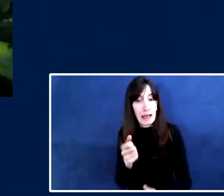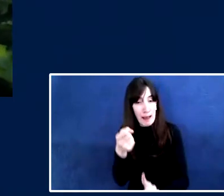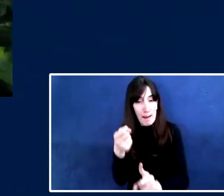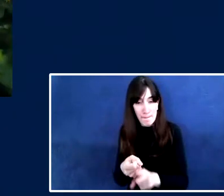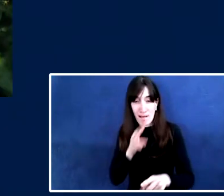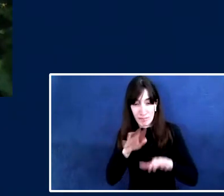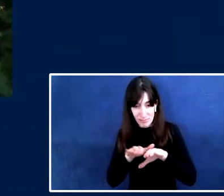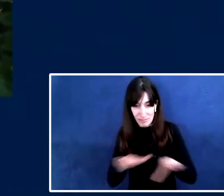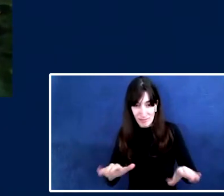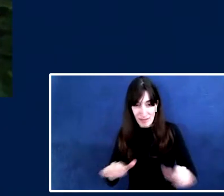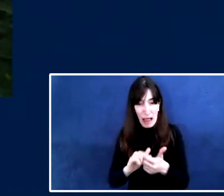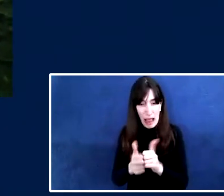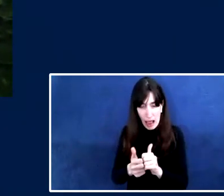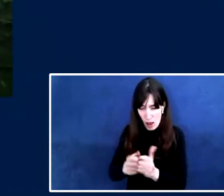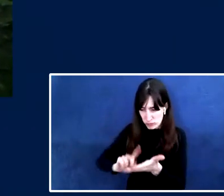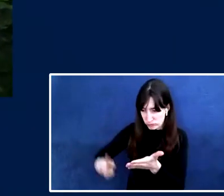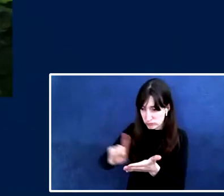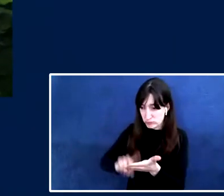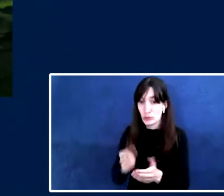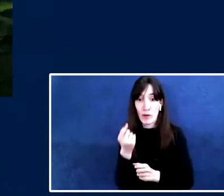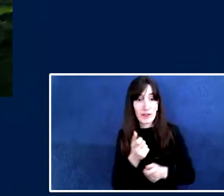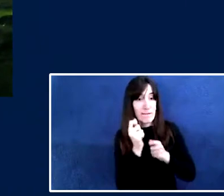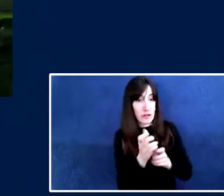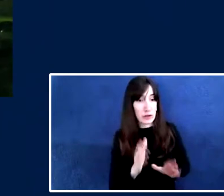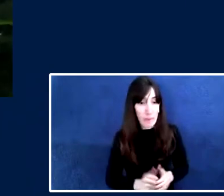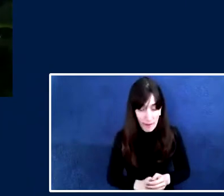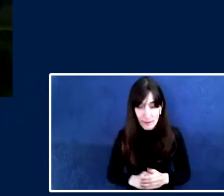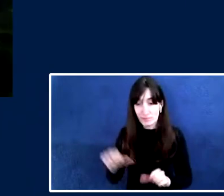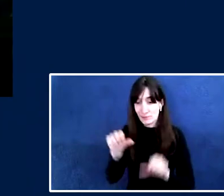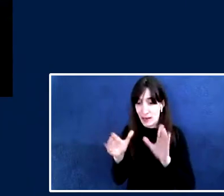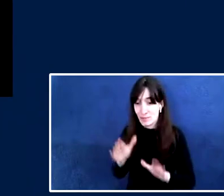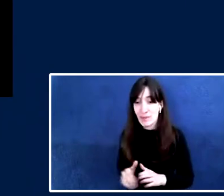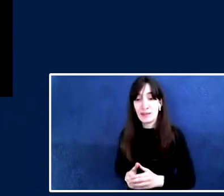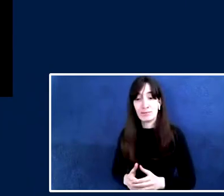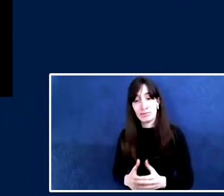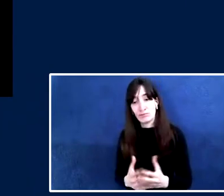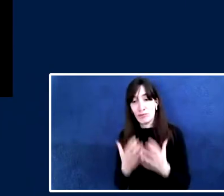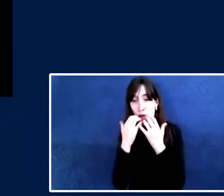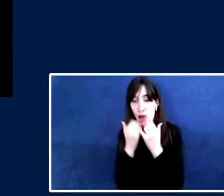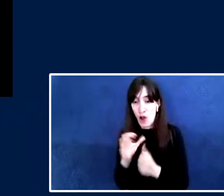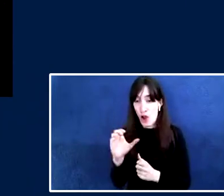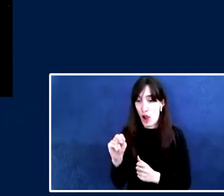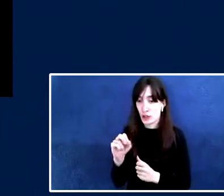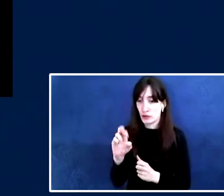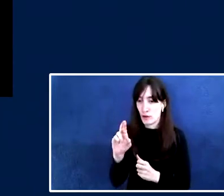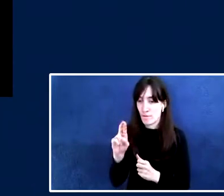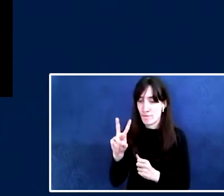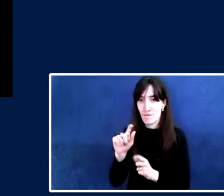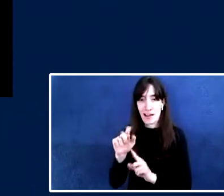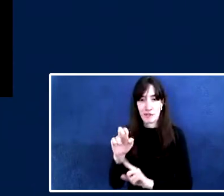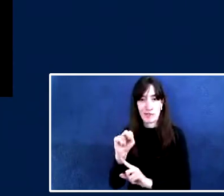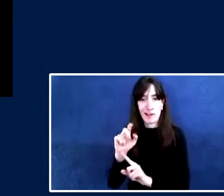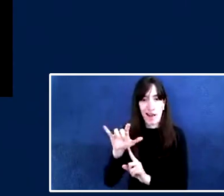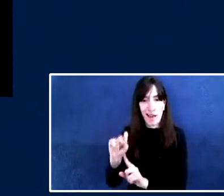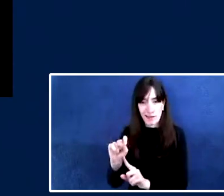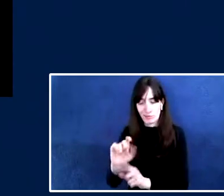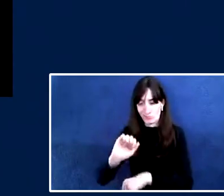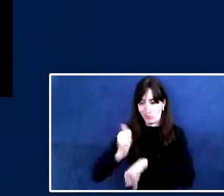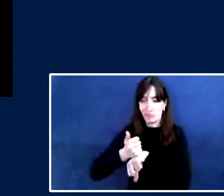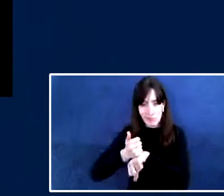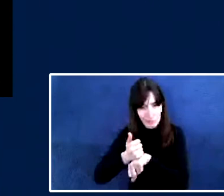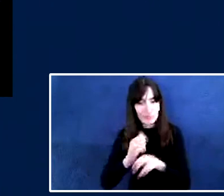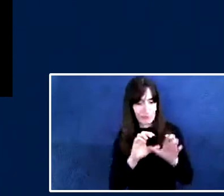scientists, and conservation folks decided that, yeah, we should set Sur Ridge aside because it's got